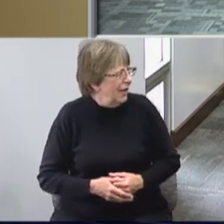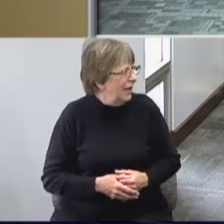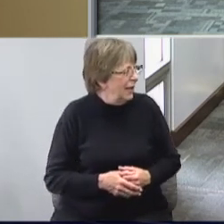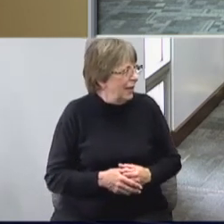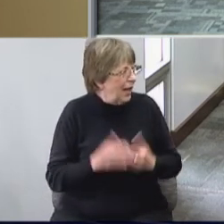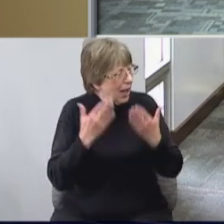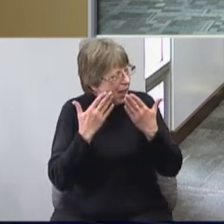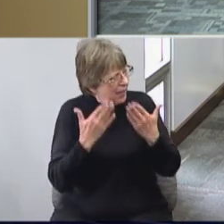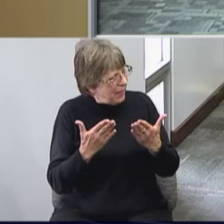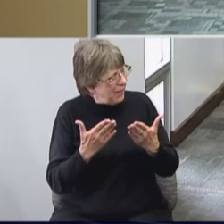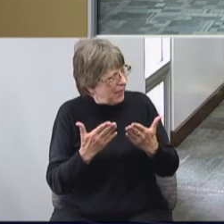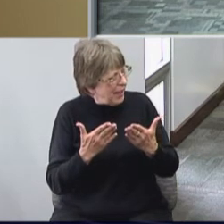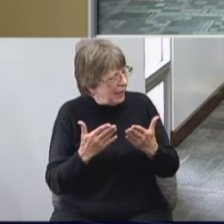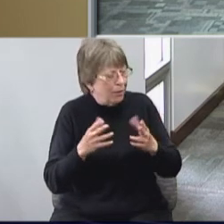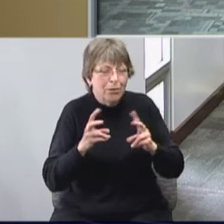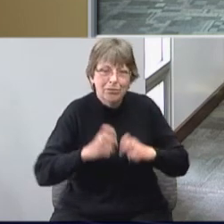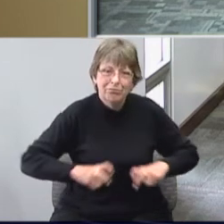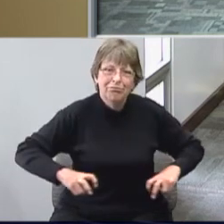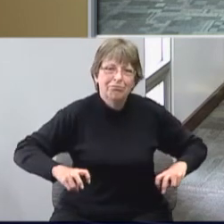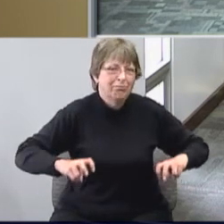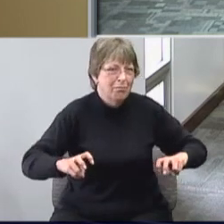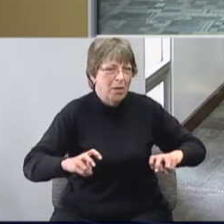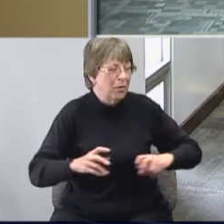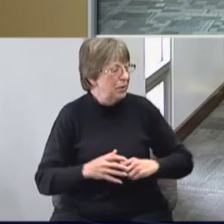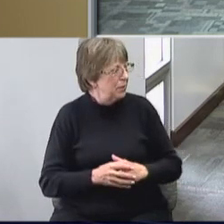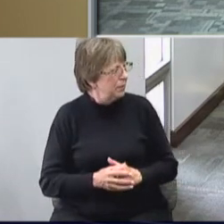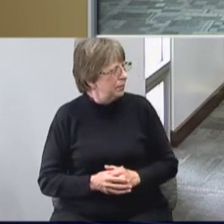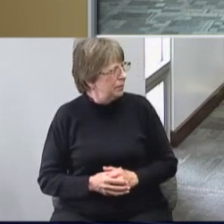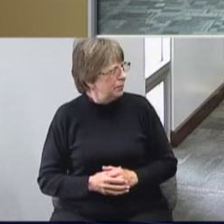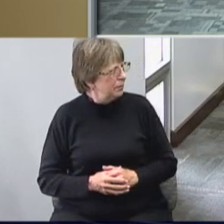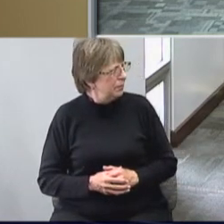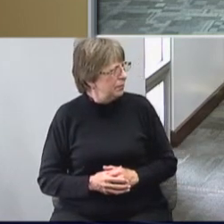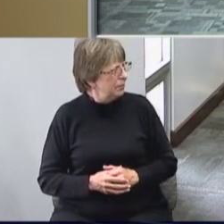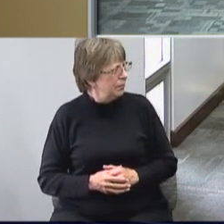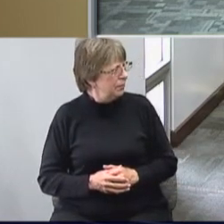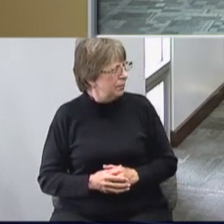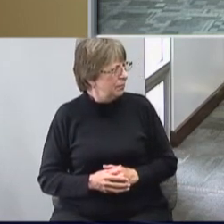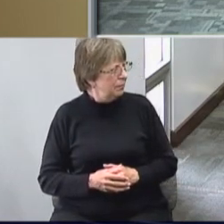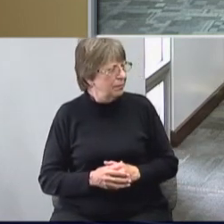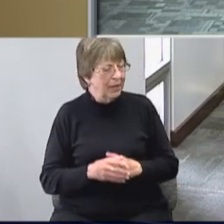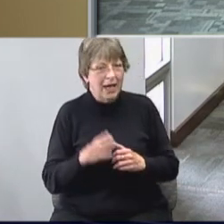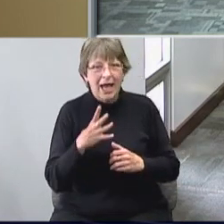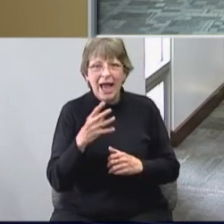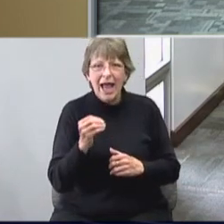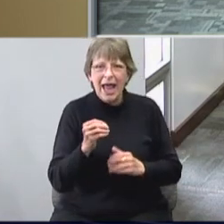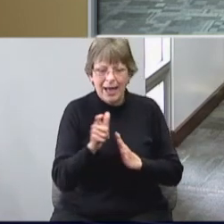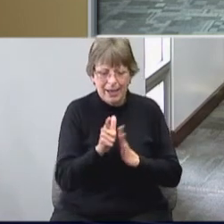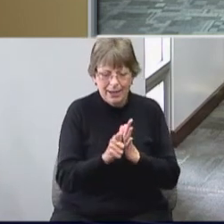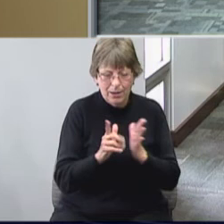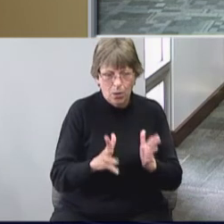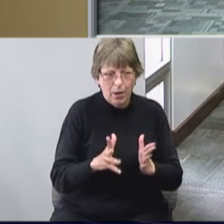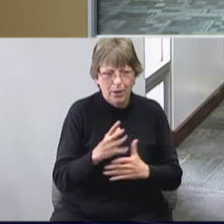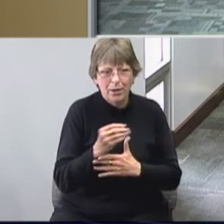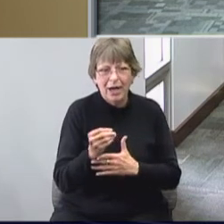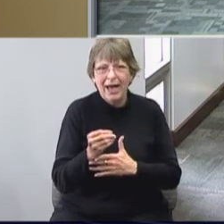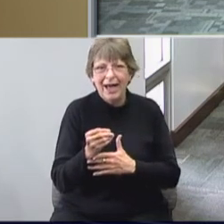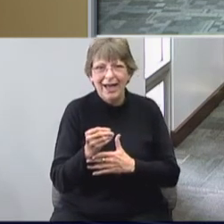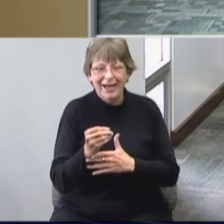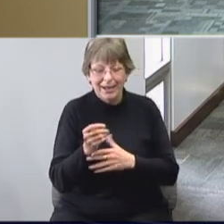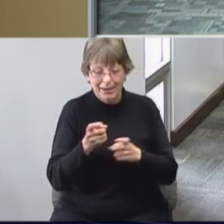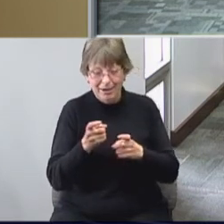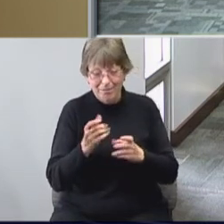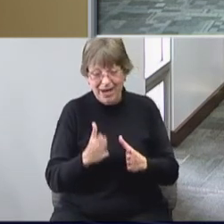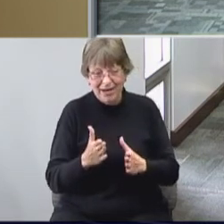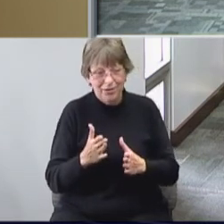mayor, all council members, and the city manager, city attorney, and all of you present